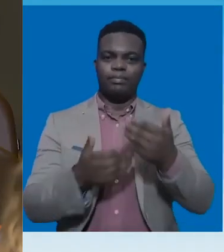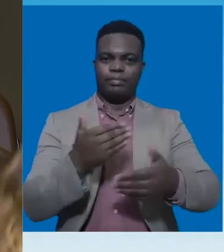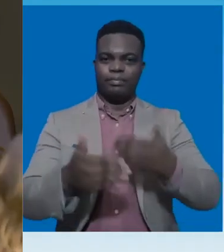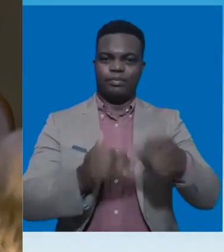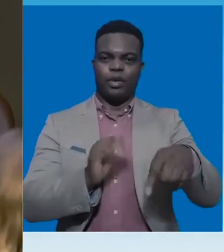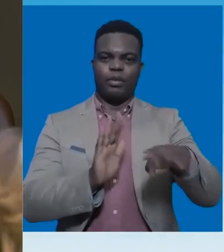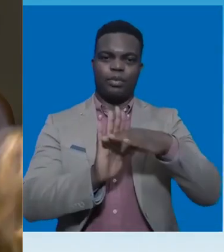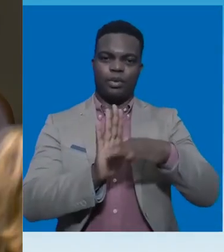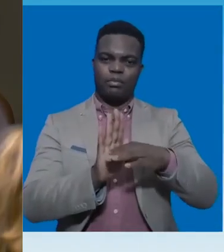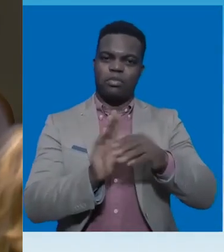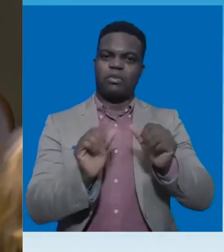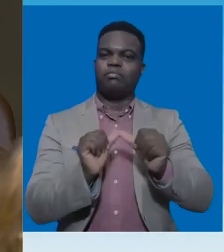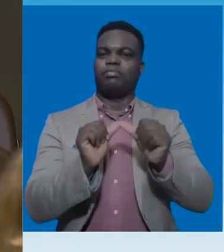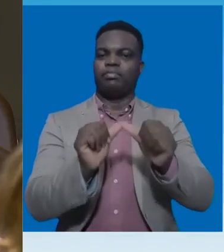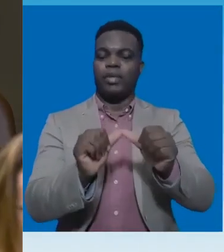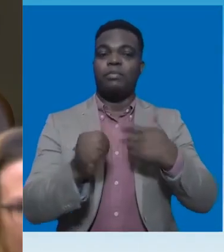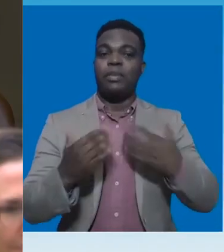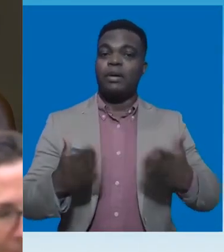second segment.